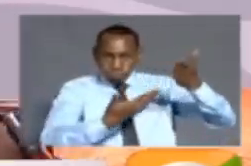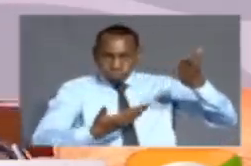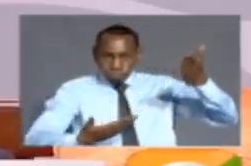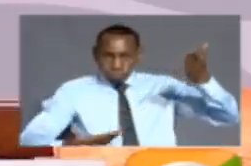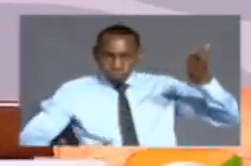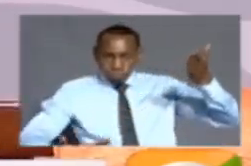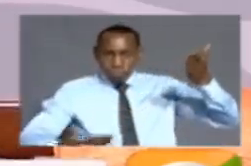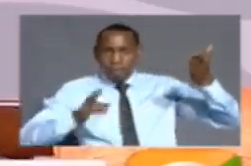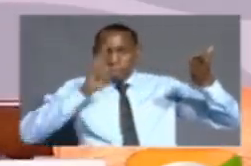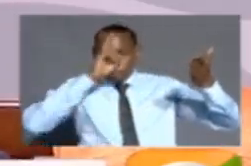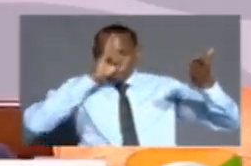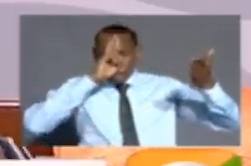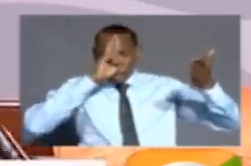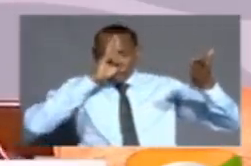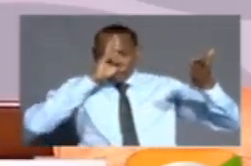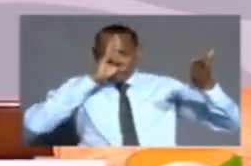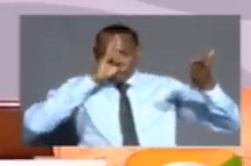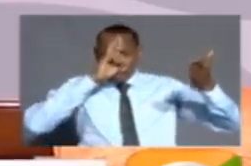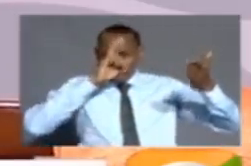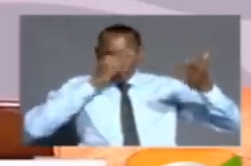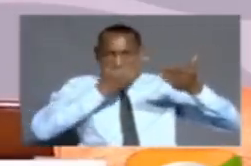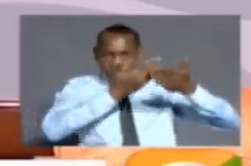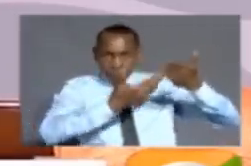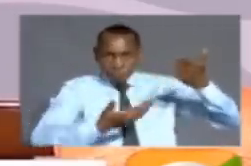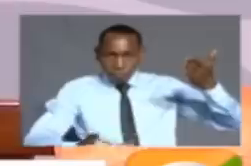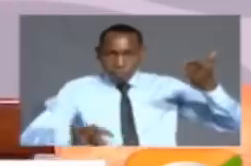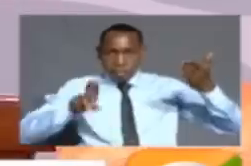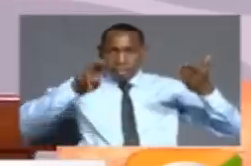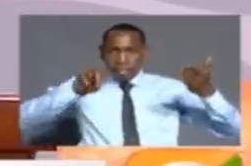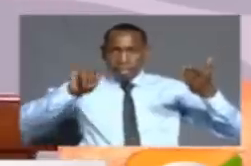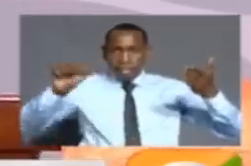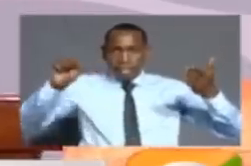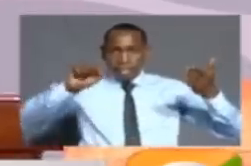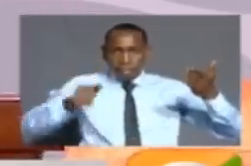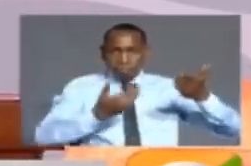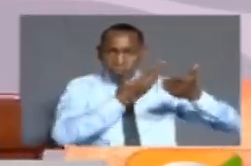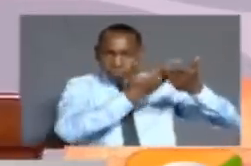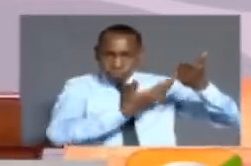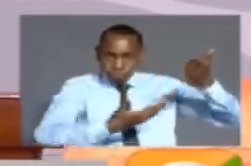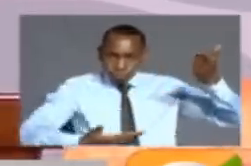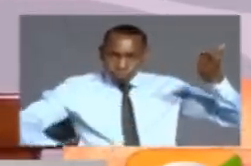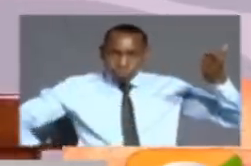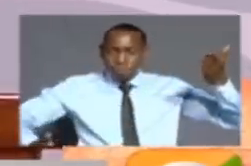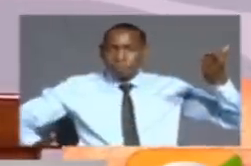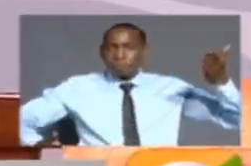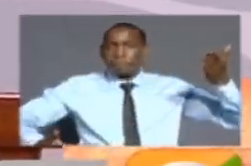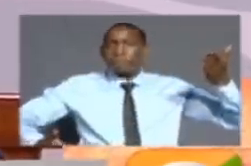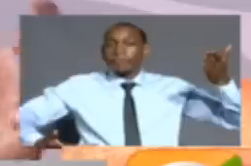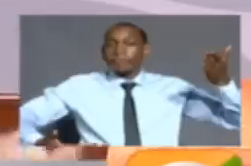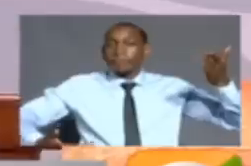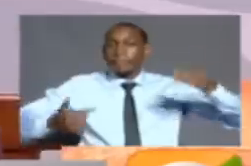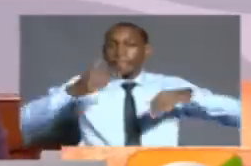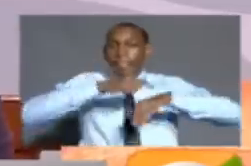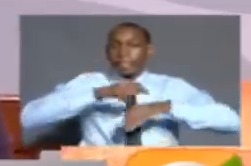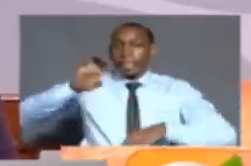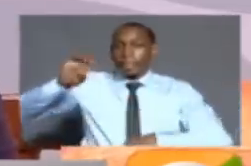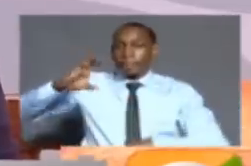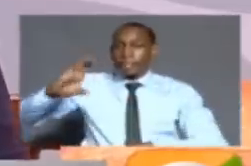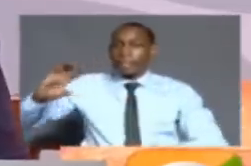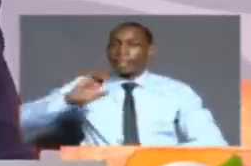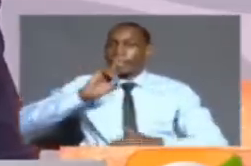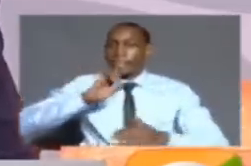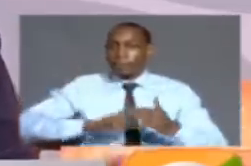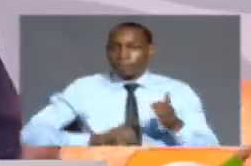the police. NIS. It goes down NIS. Yes. Mm-hmm. It goes down all the way. Right. So when ESCC came up and